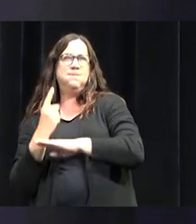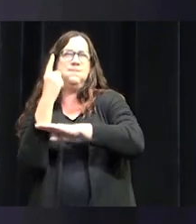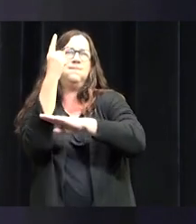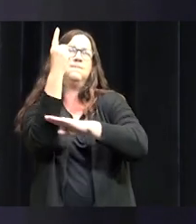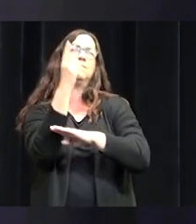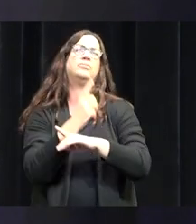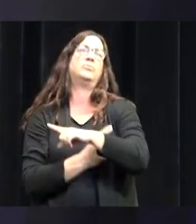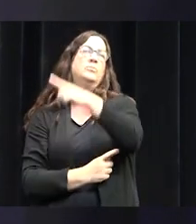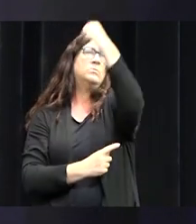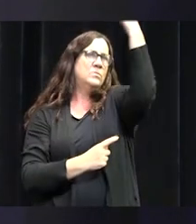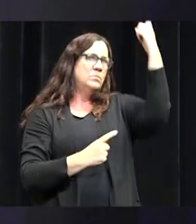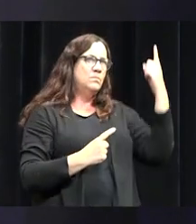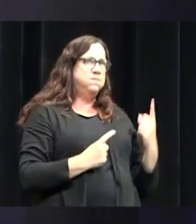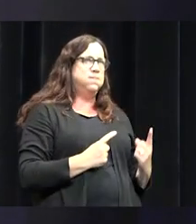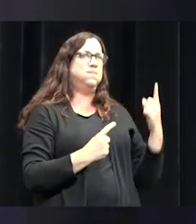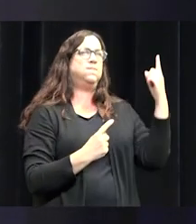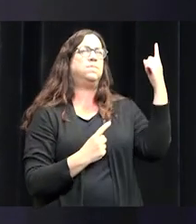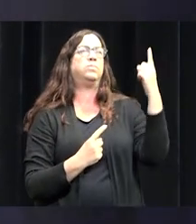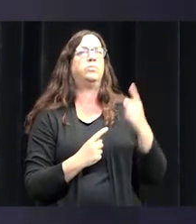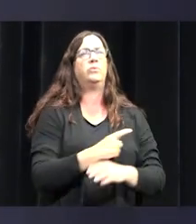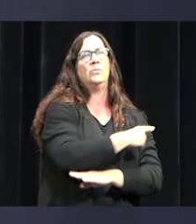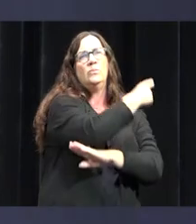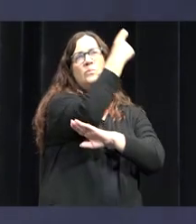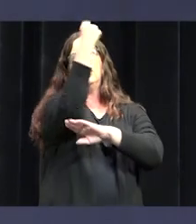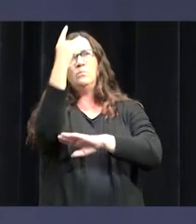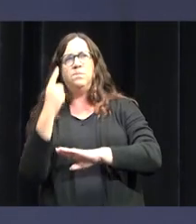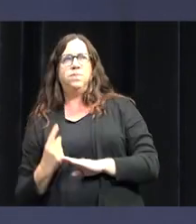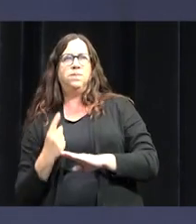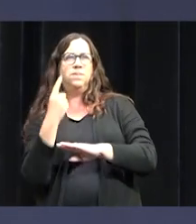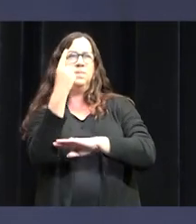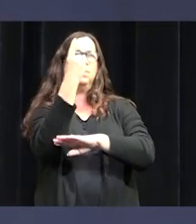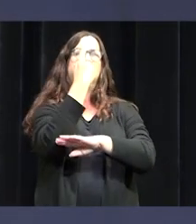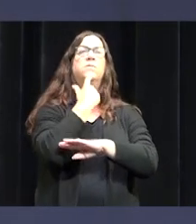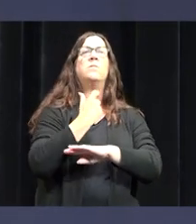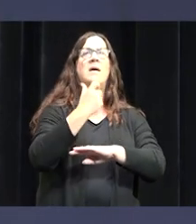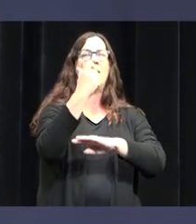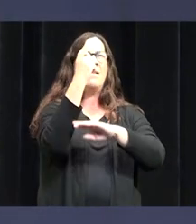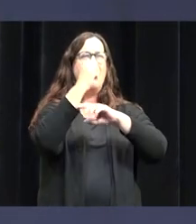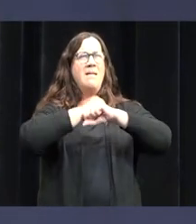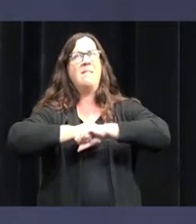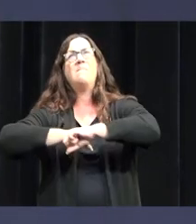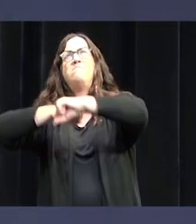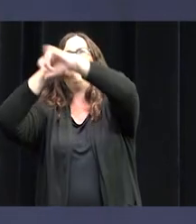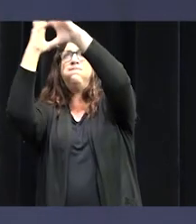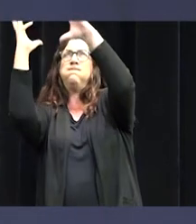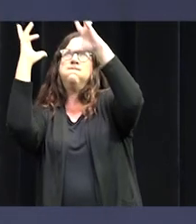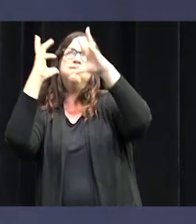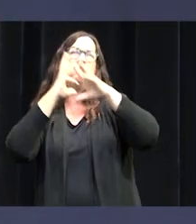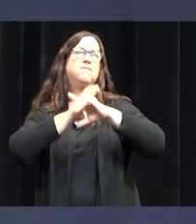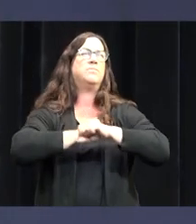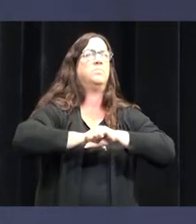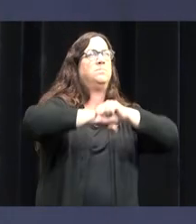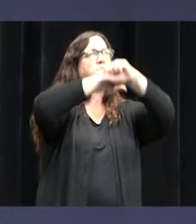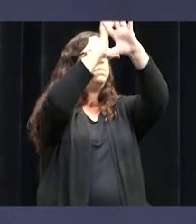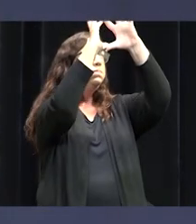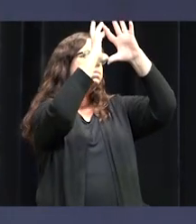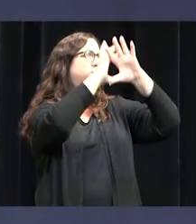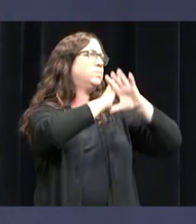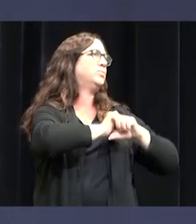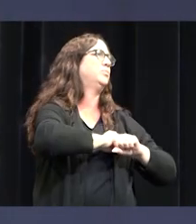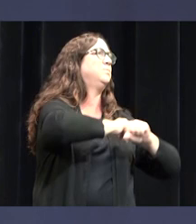And the rocket's red glare, the bombs